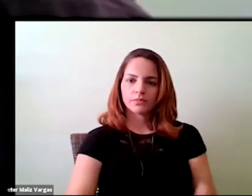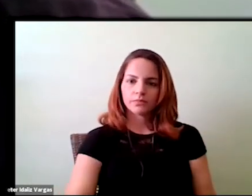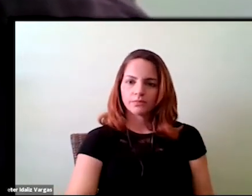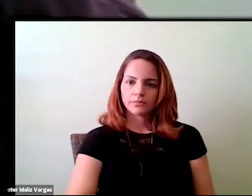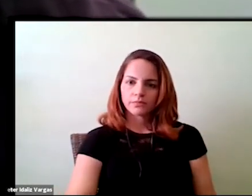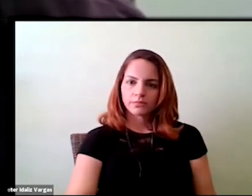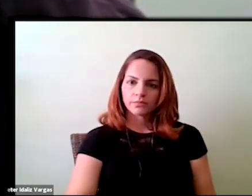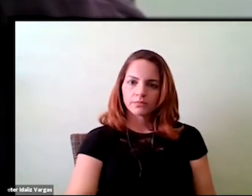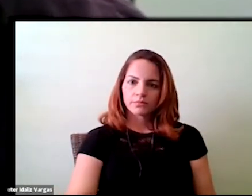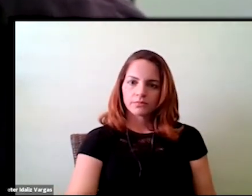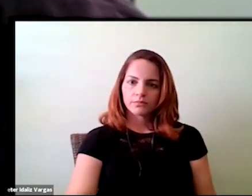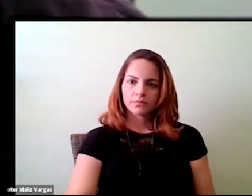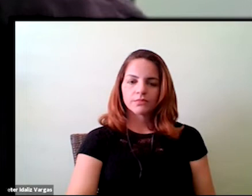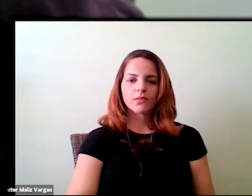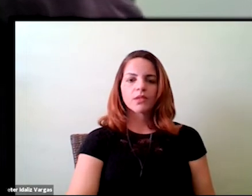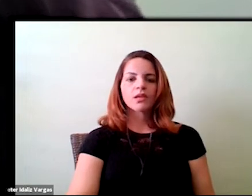library edition.